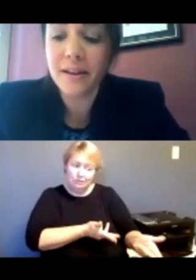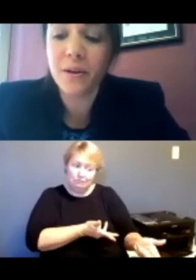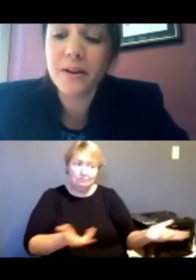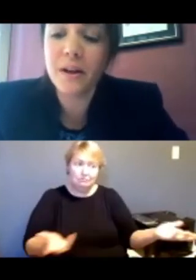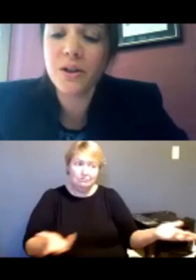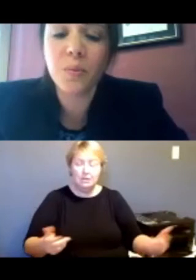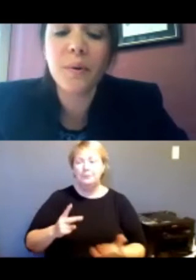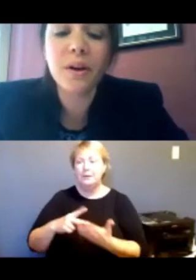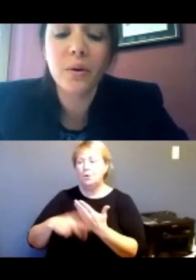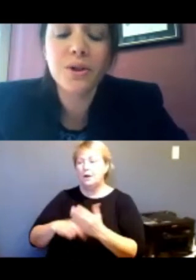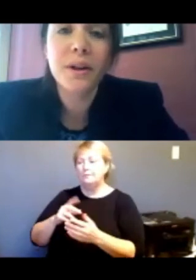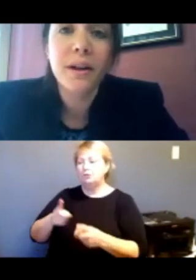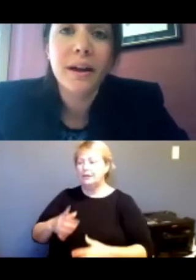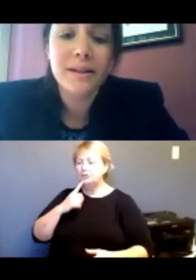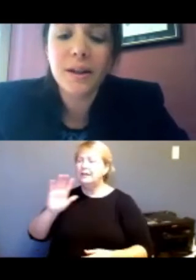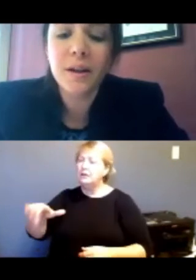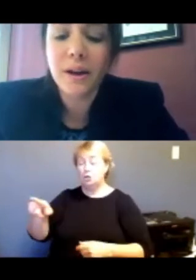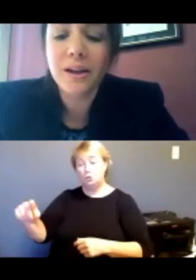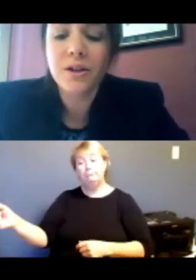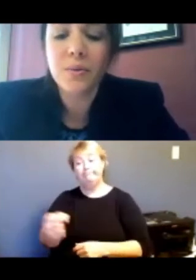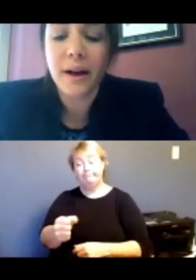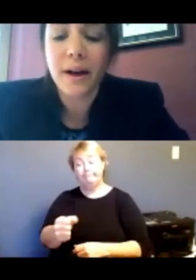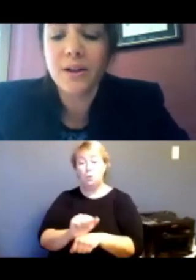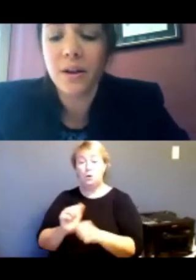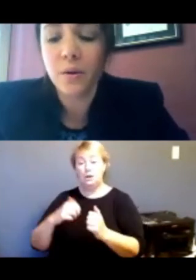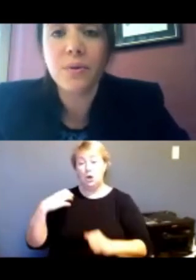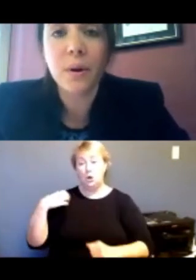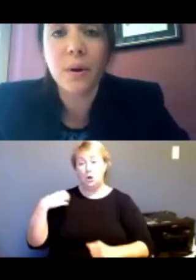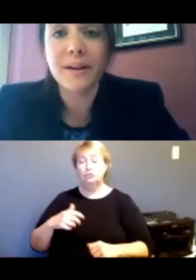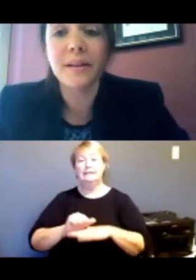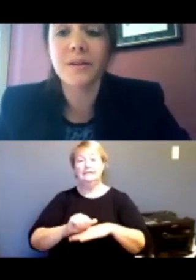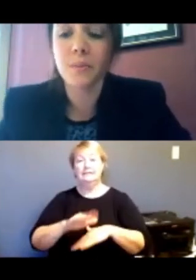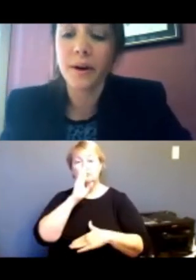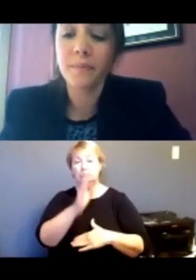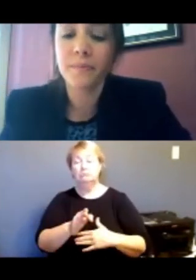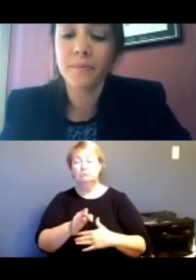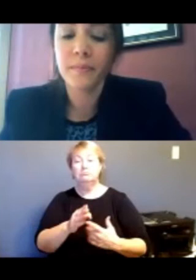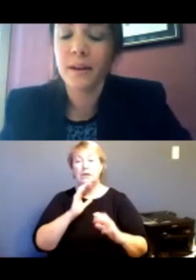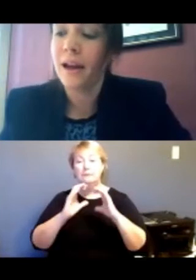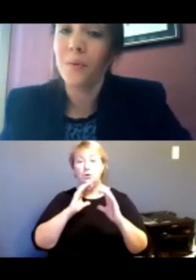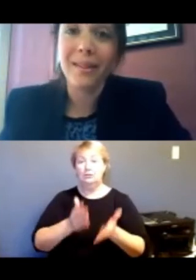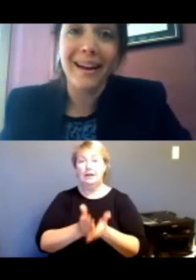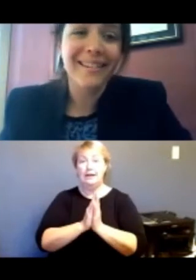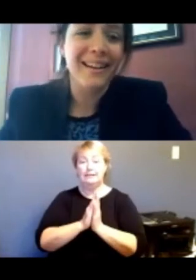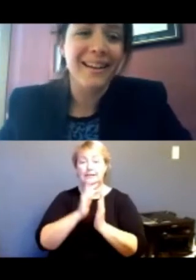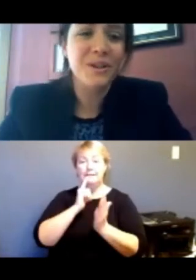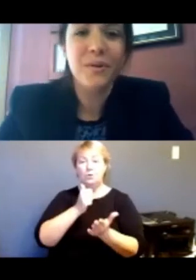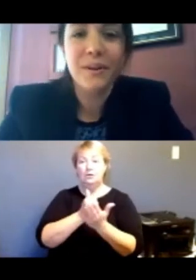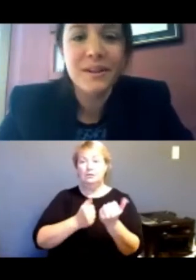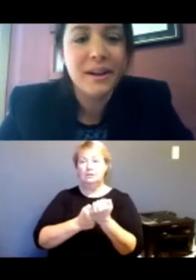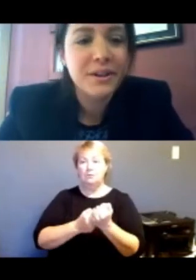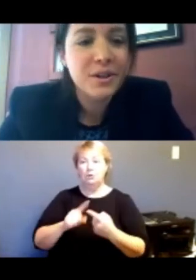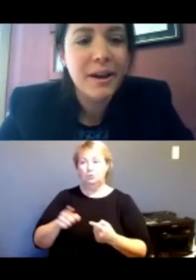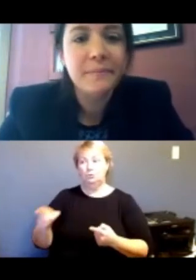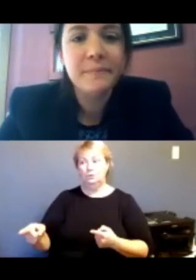advised that the resident should work with the coach and sent a communication directly to the coach requesting this support. And with that, I'll hand you over